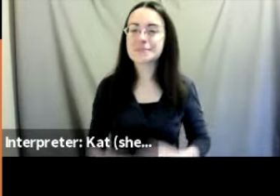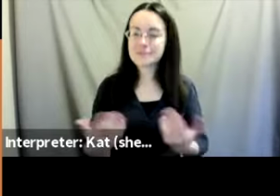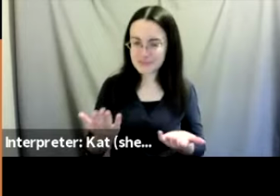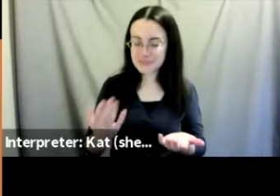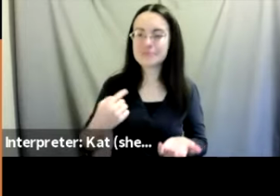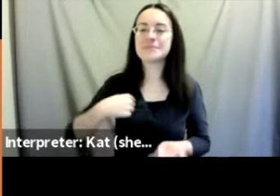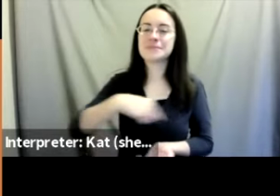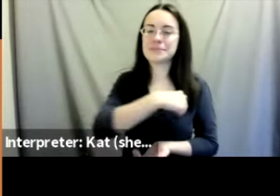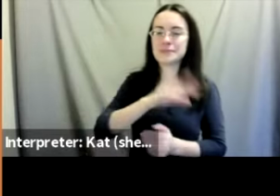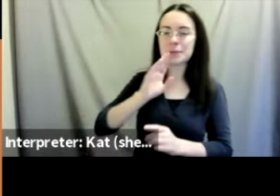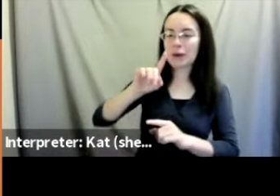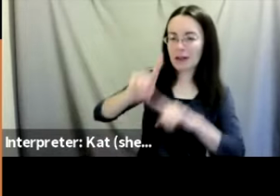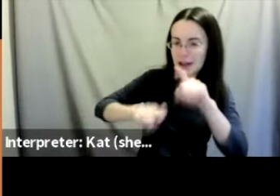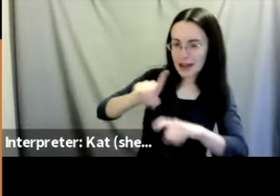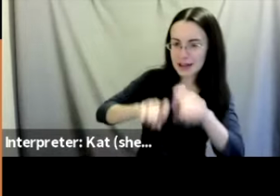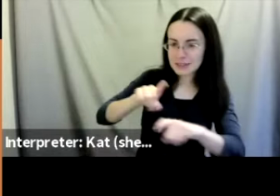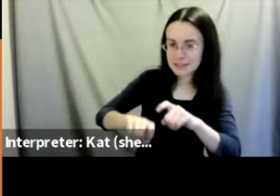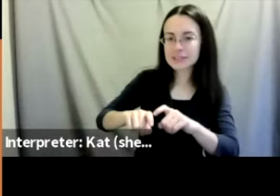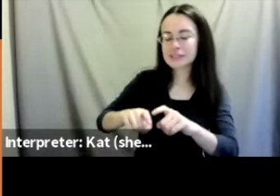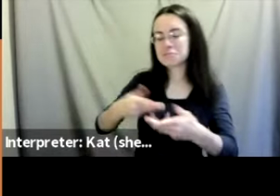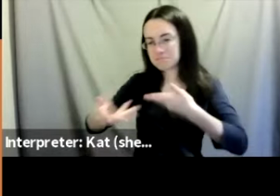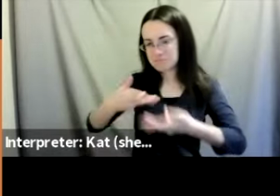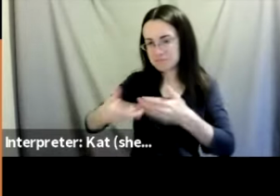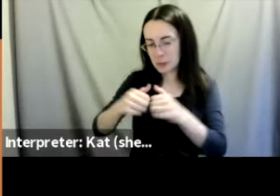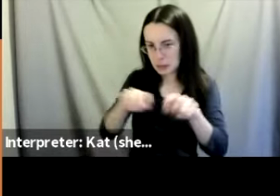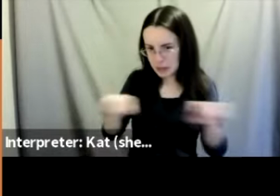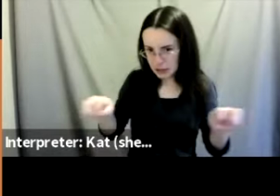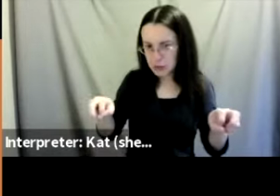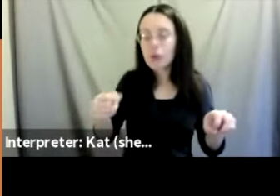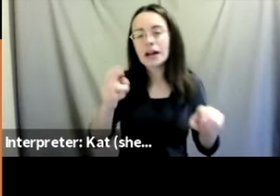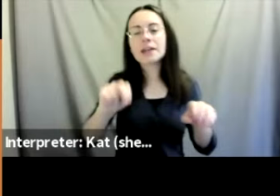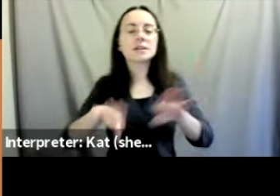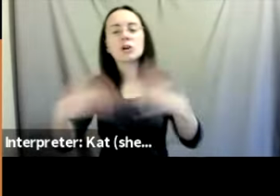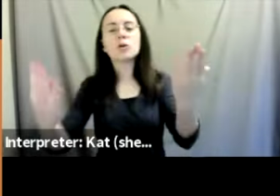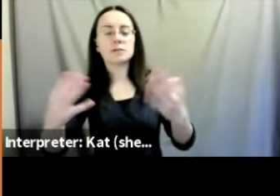and then we will give you all from the audience an opportunity to ask questions as well.